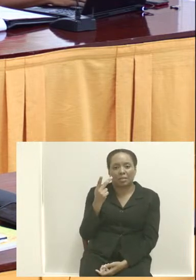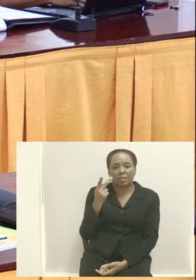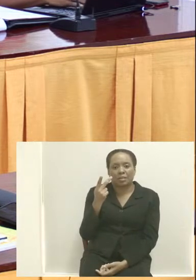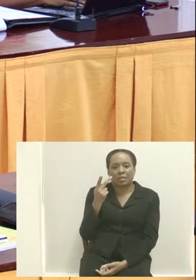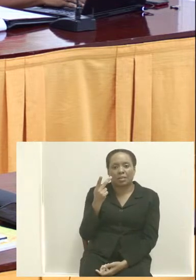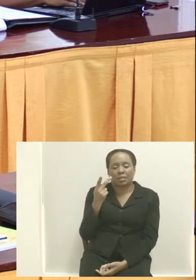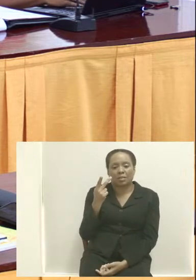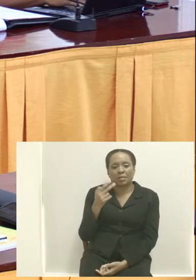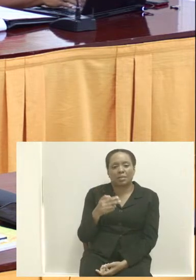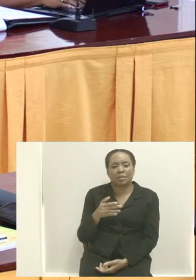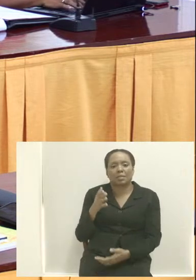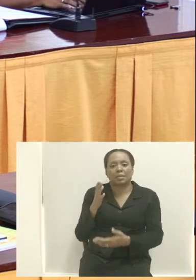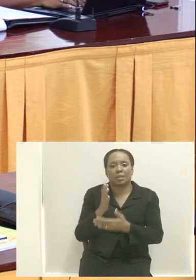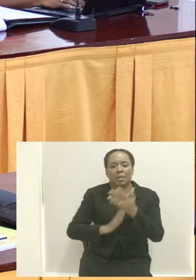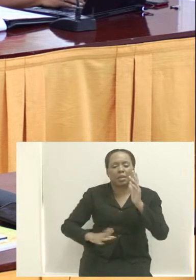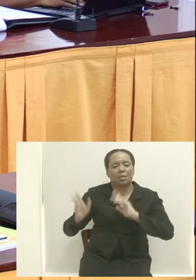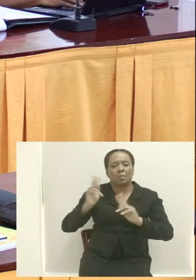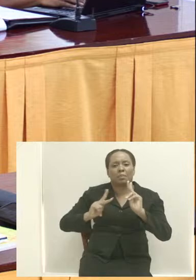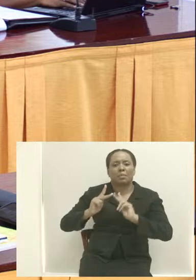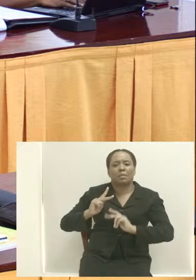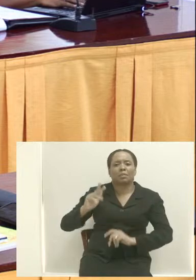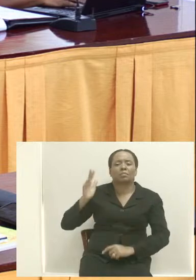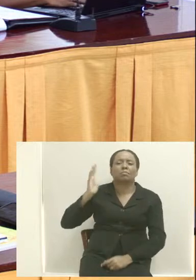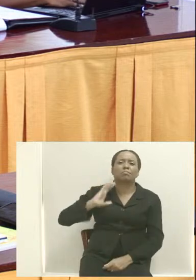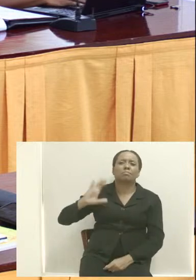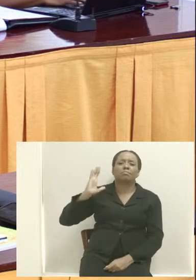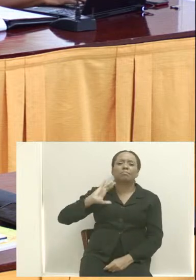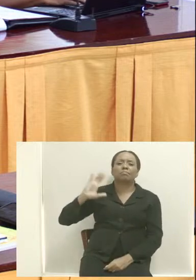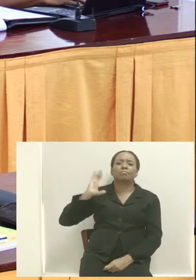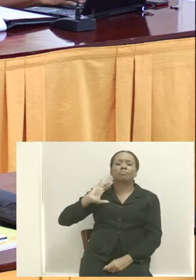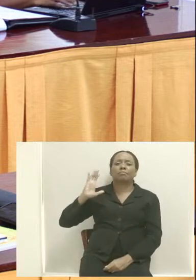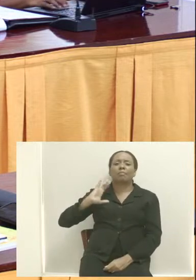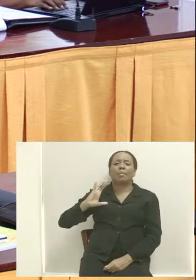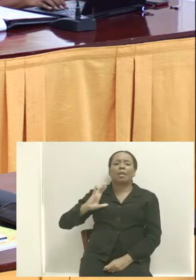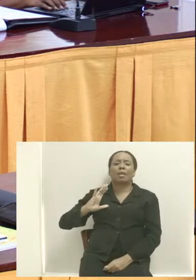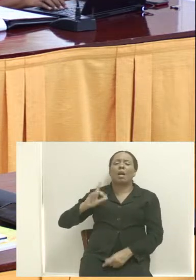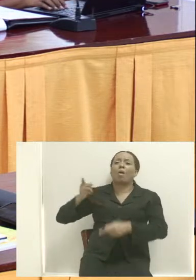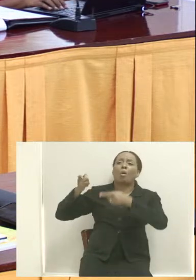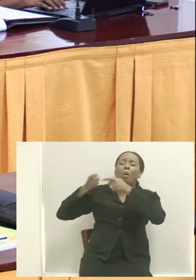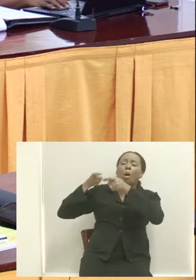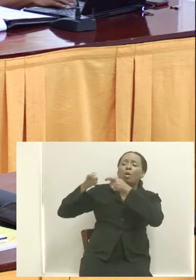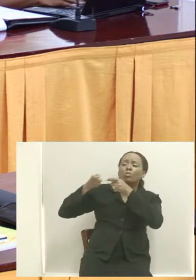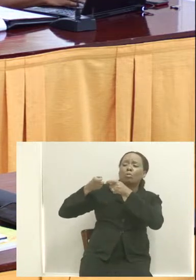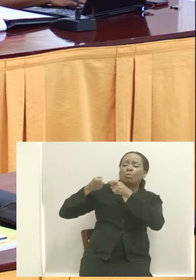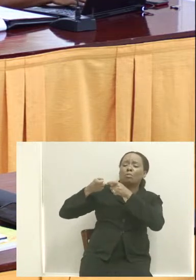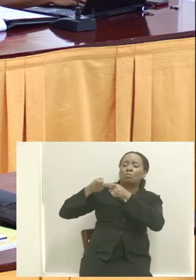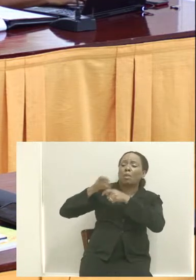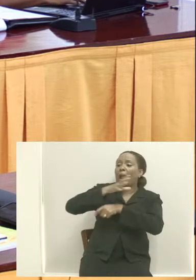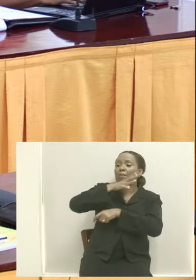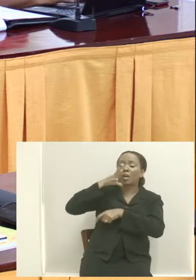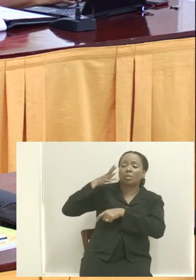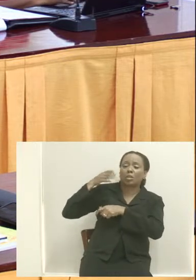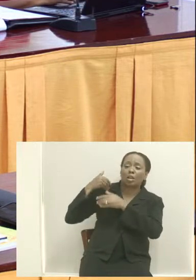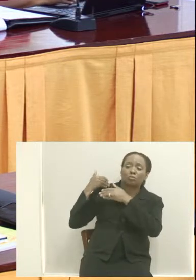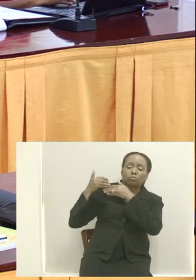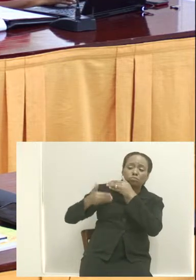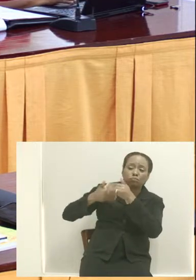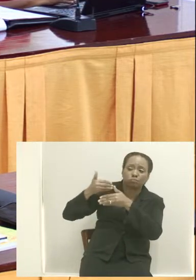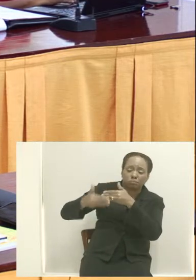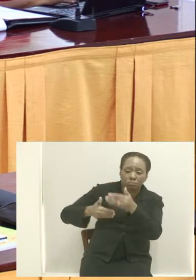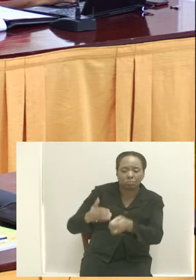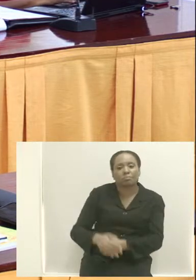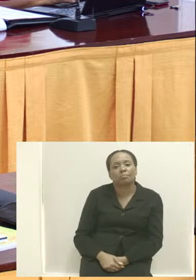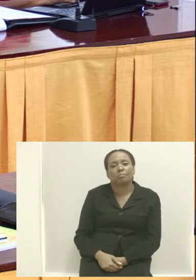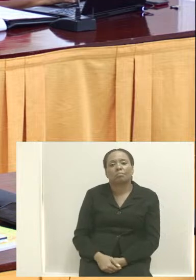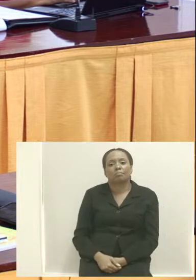man doth run, had control over that sector. And then when tourism evolved, they moved swiftly into that and had control over